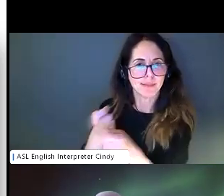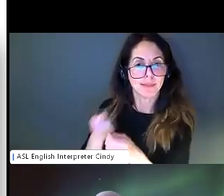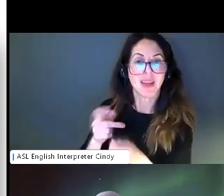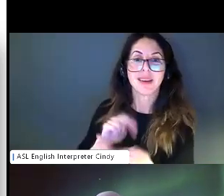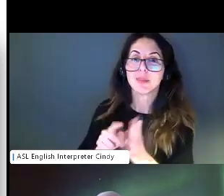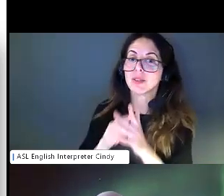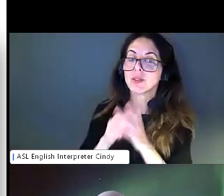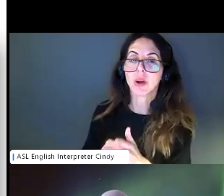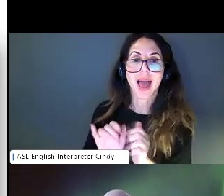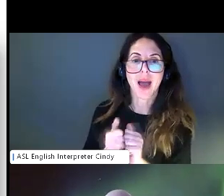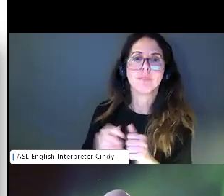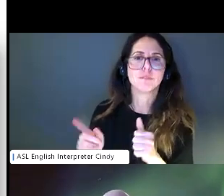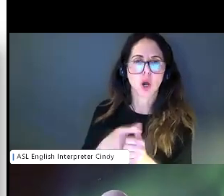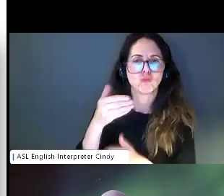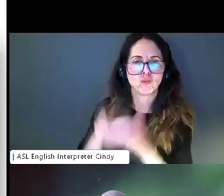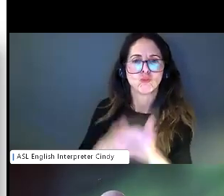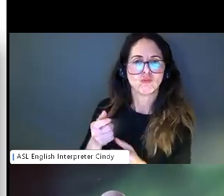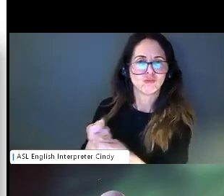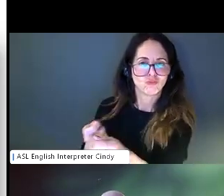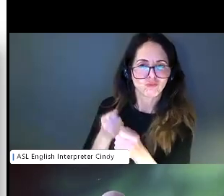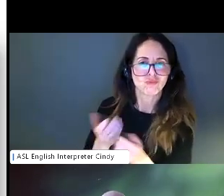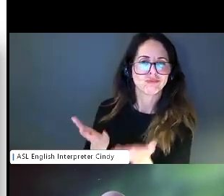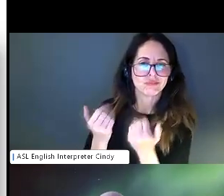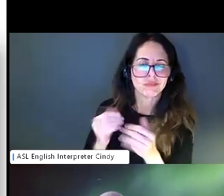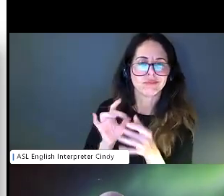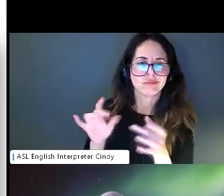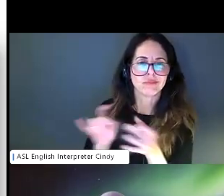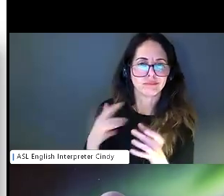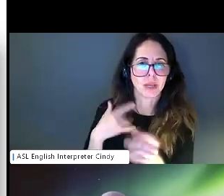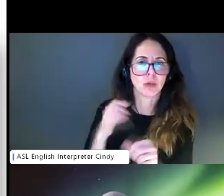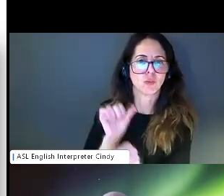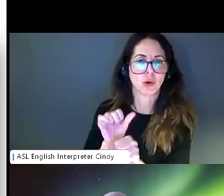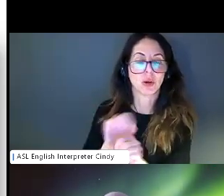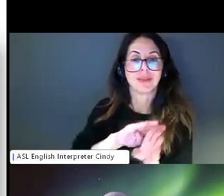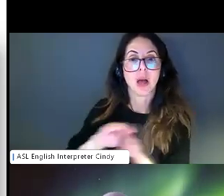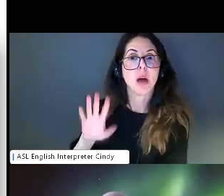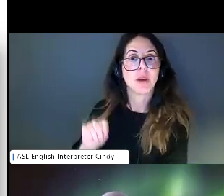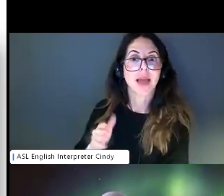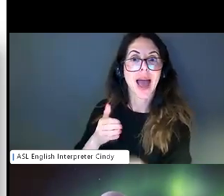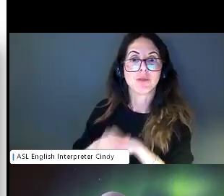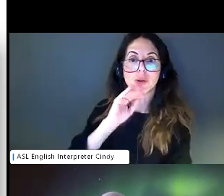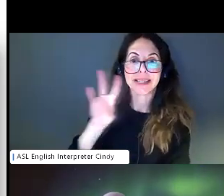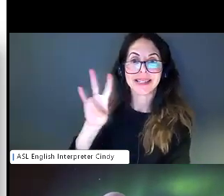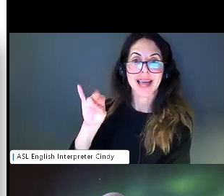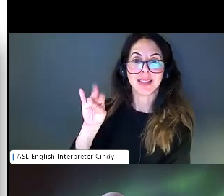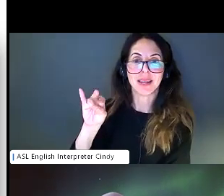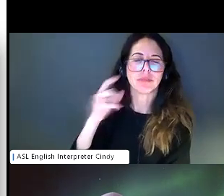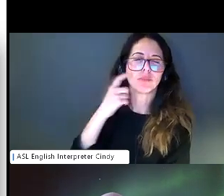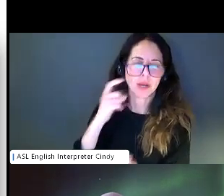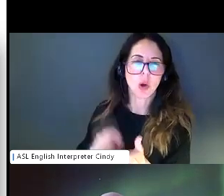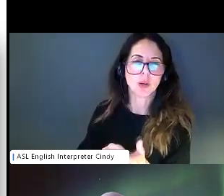start and try those first, okay? However, particularly after the age of 70, there is a decline in